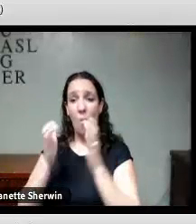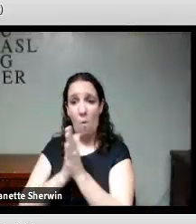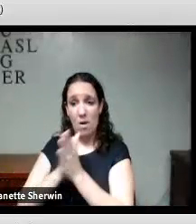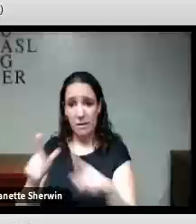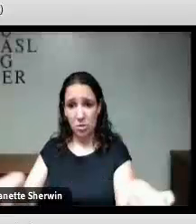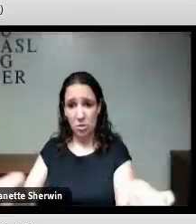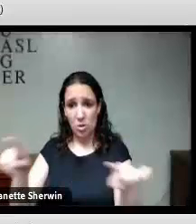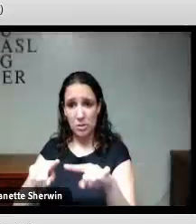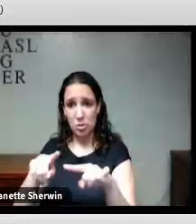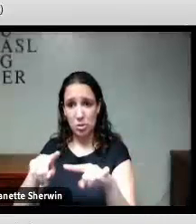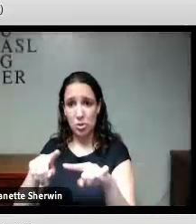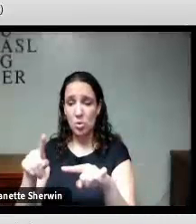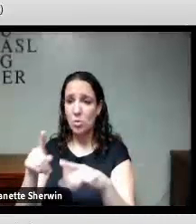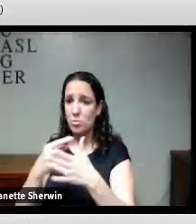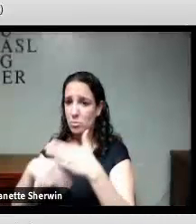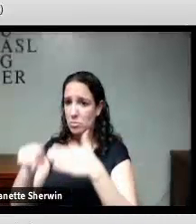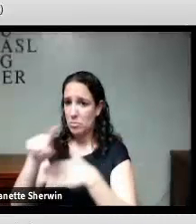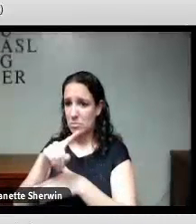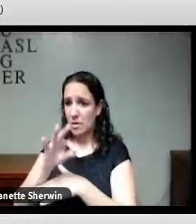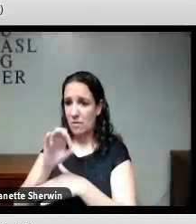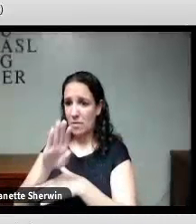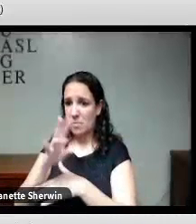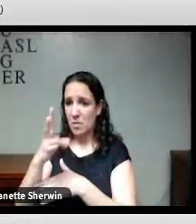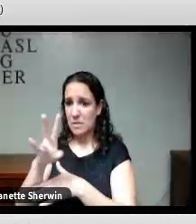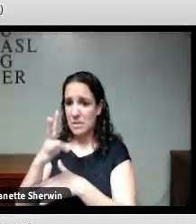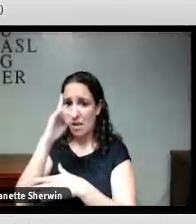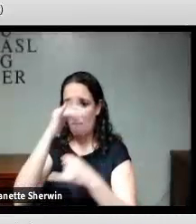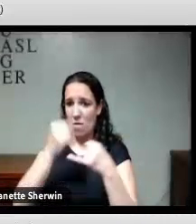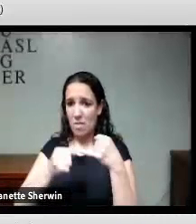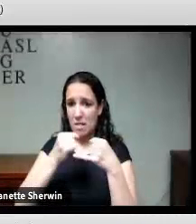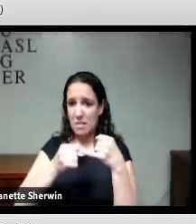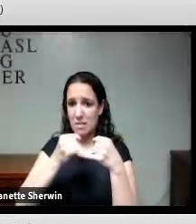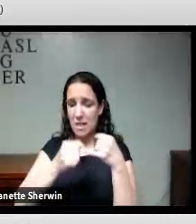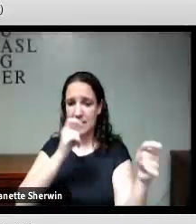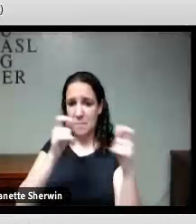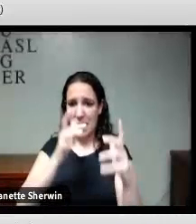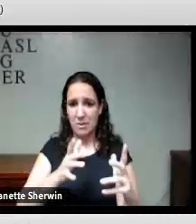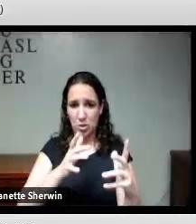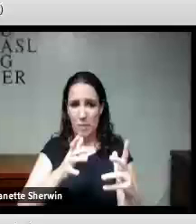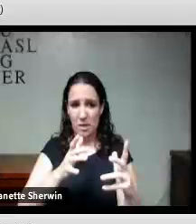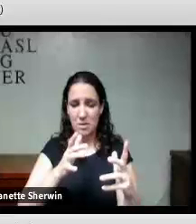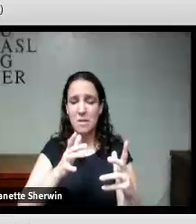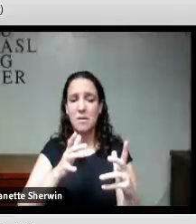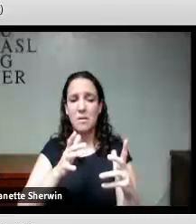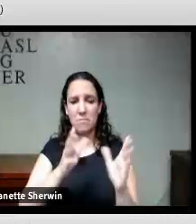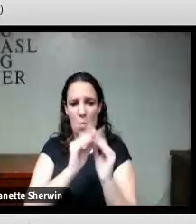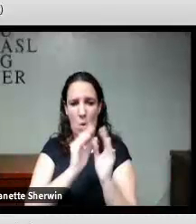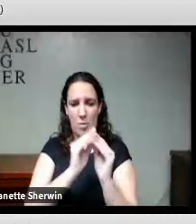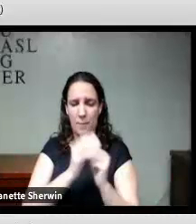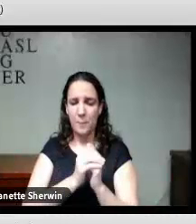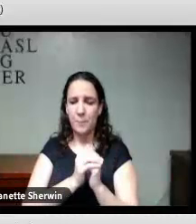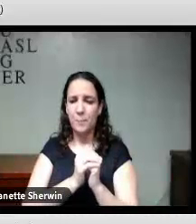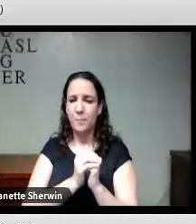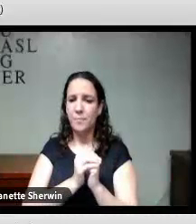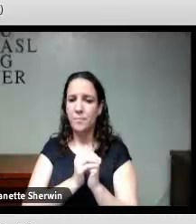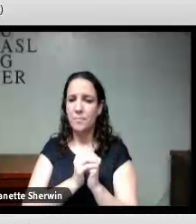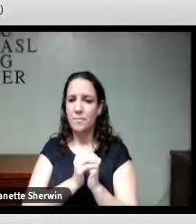on Wednesday, February 17th for the final webinar of our management series, Successfully Supervising People, Conflict